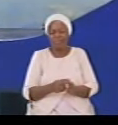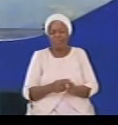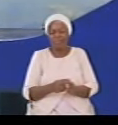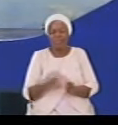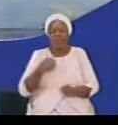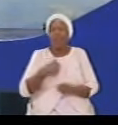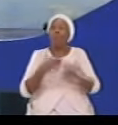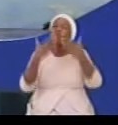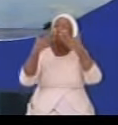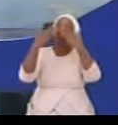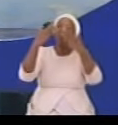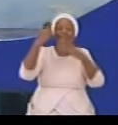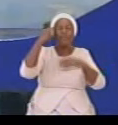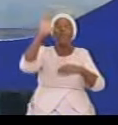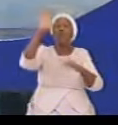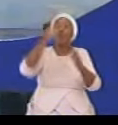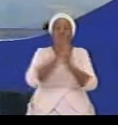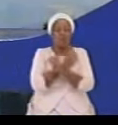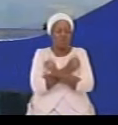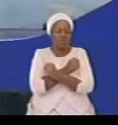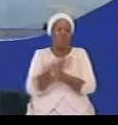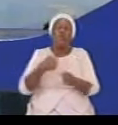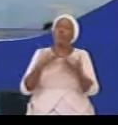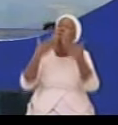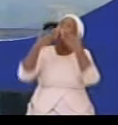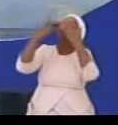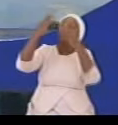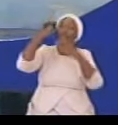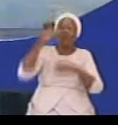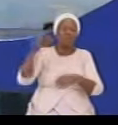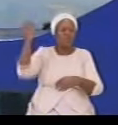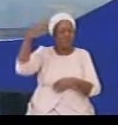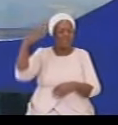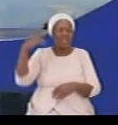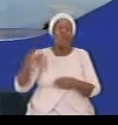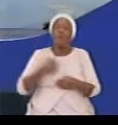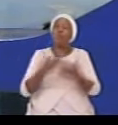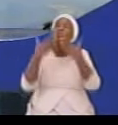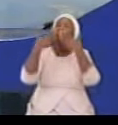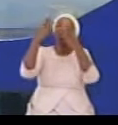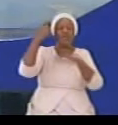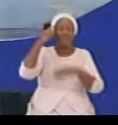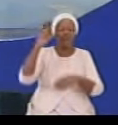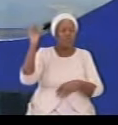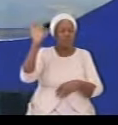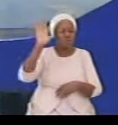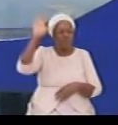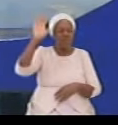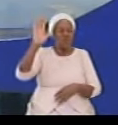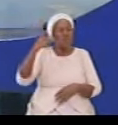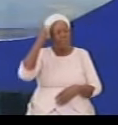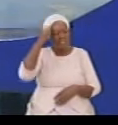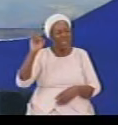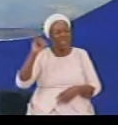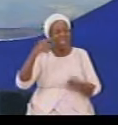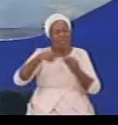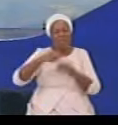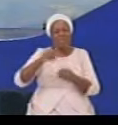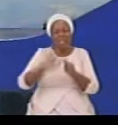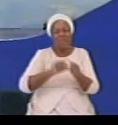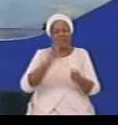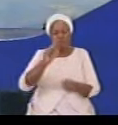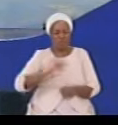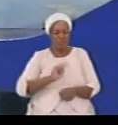we thank you for your love. We thank you for your grace. We thank you for your thinking about every one of